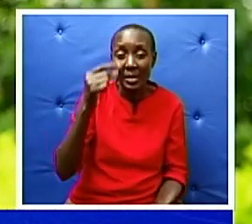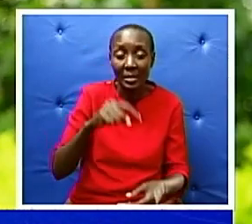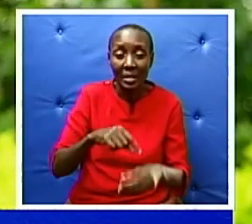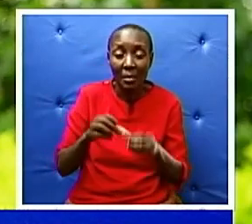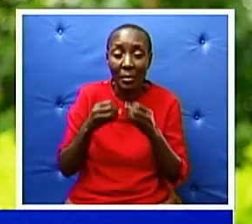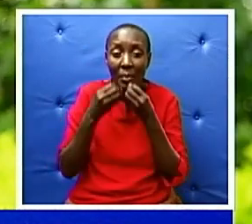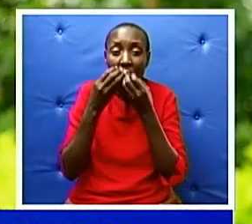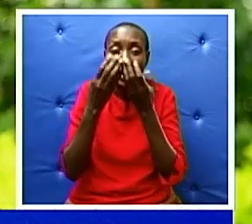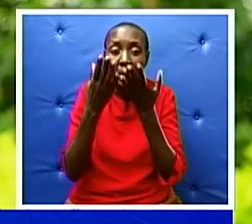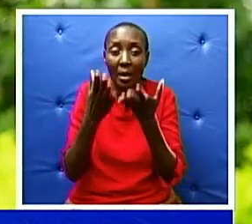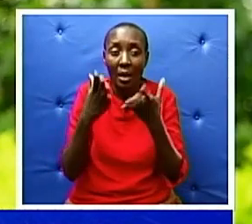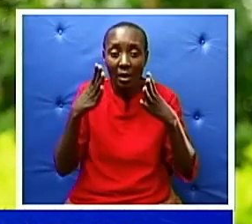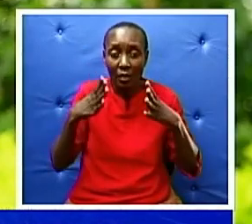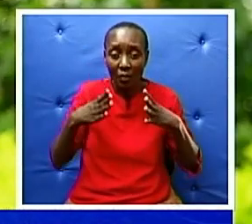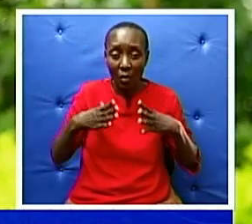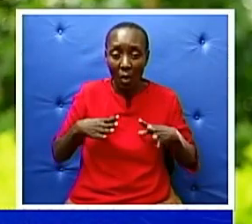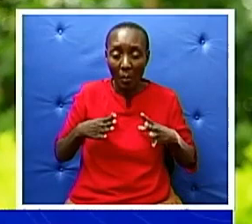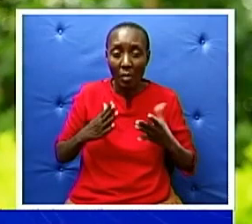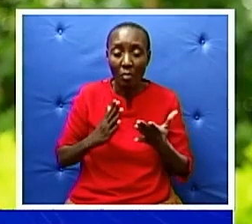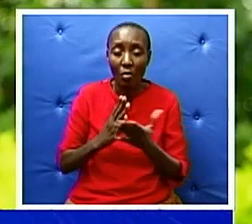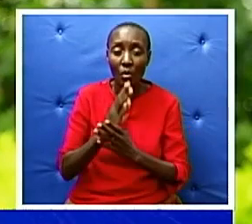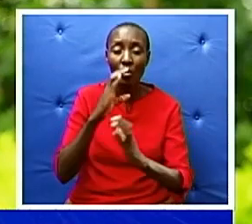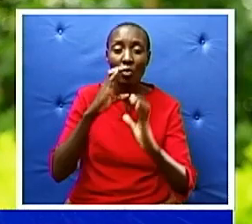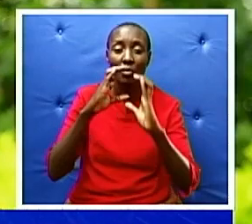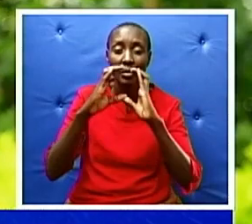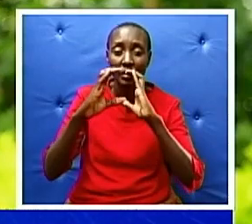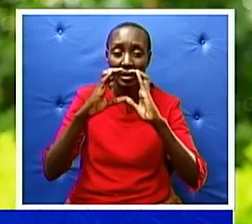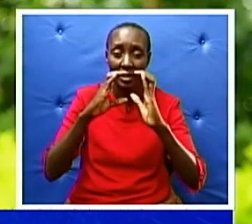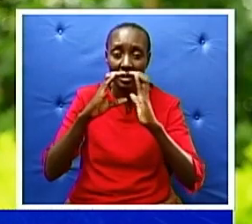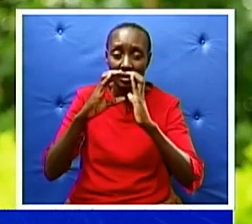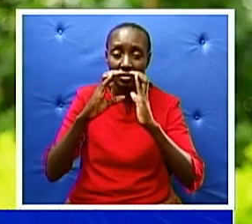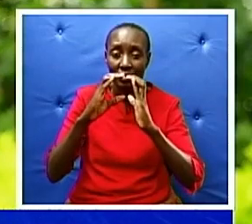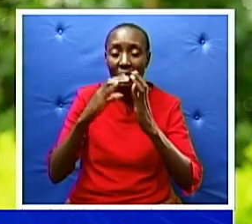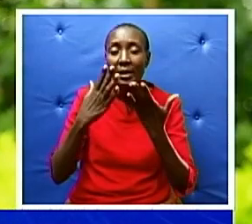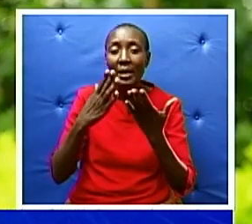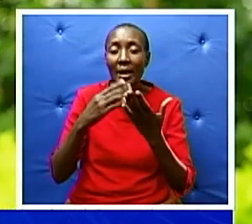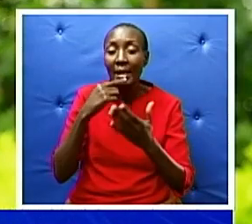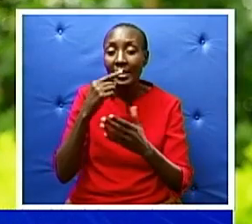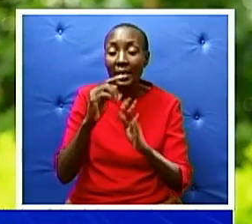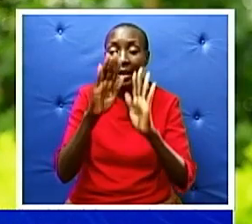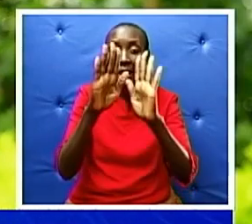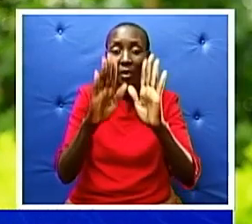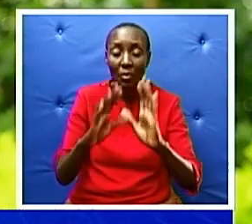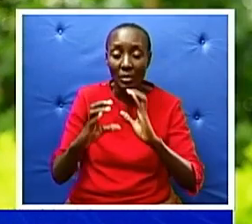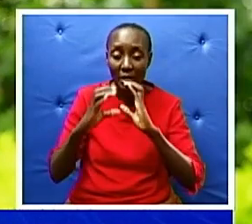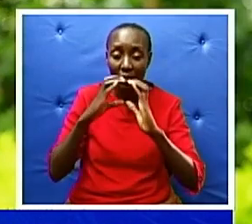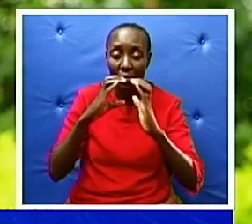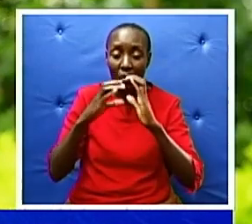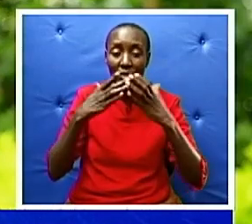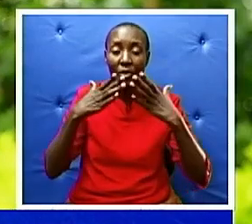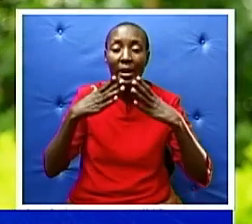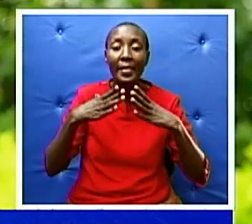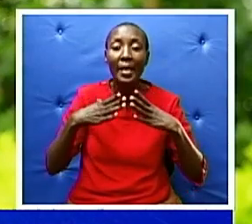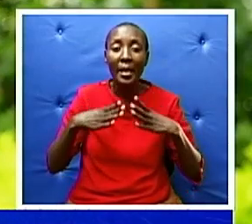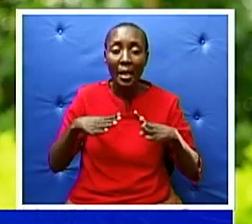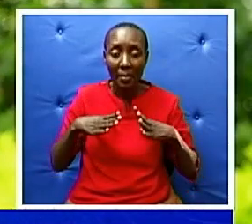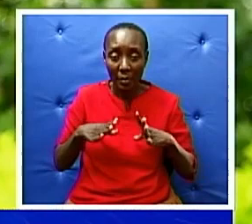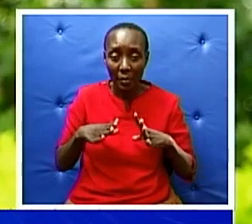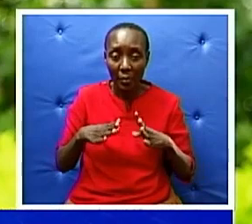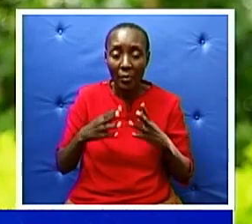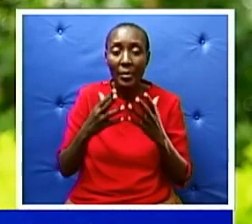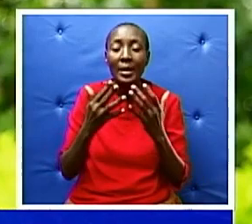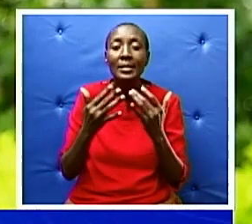just communication, we'd say strategic communication to the people that now